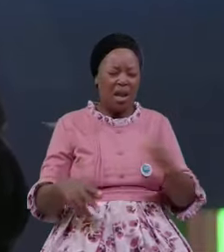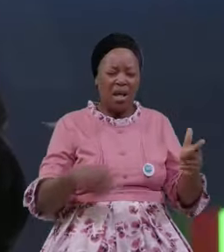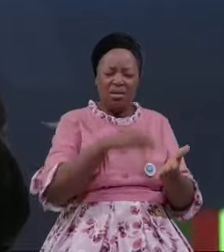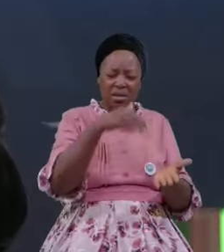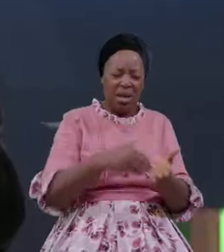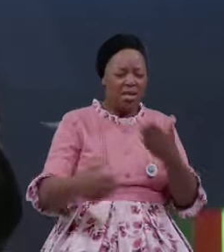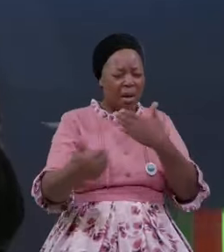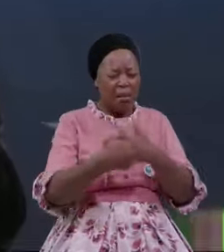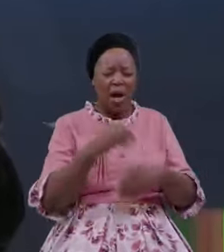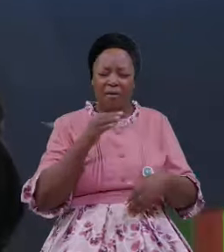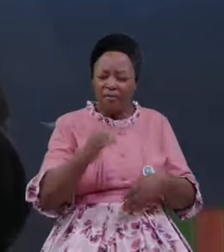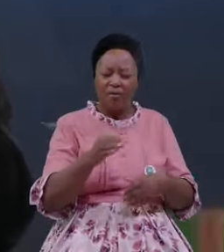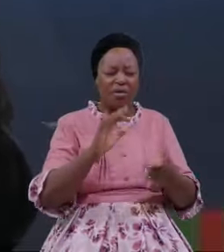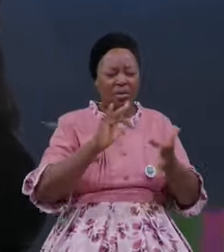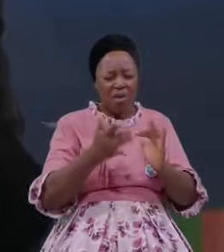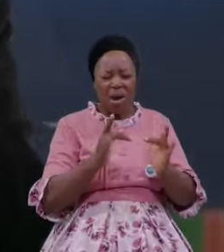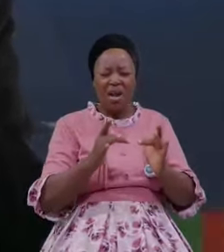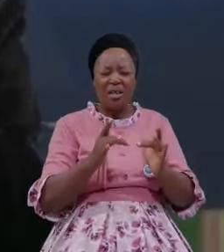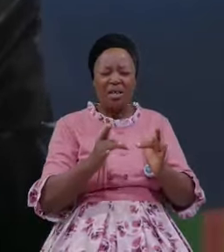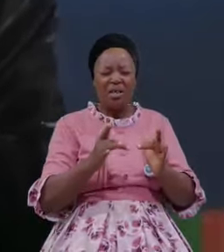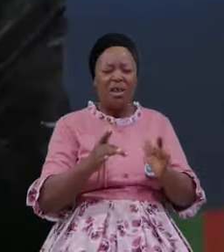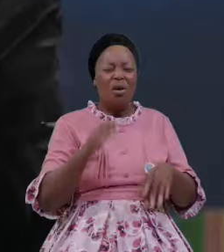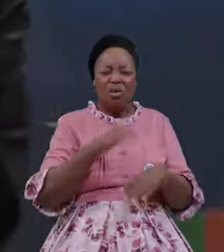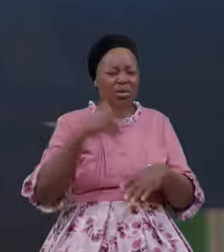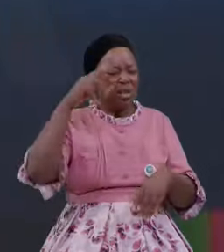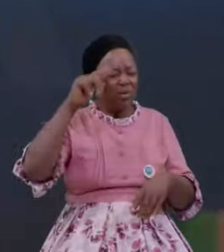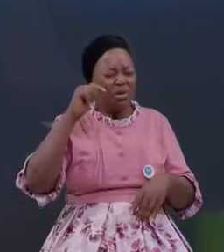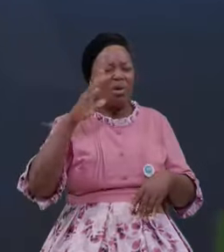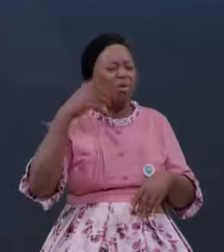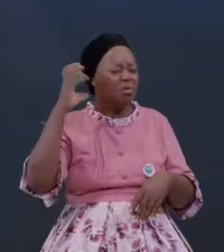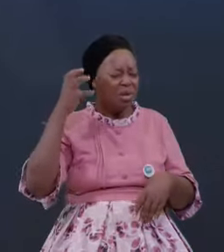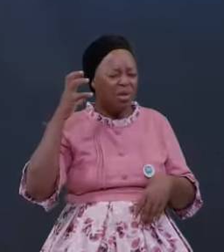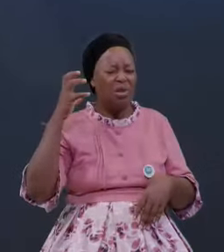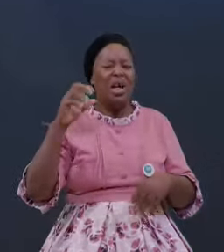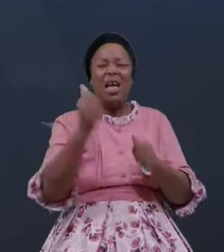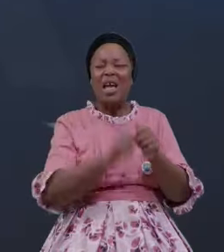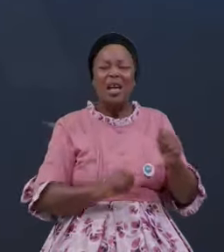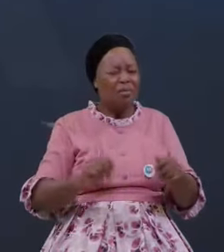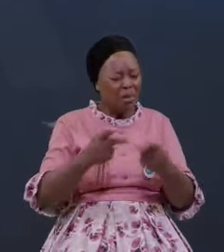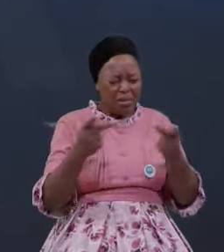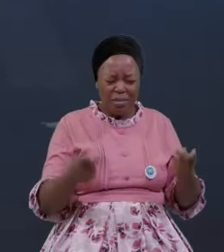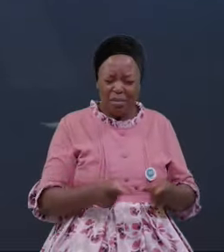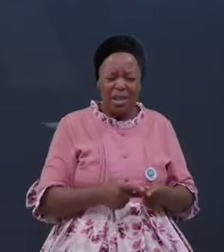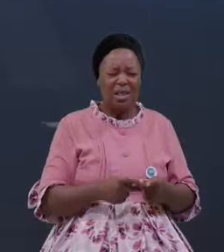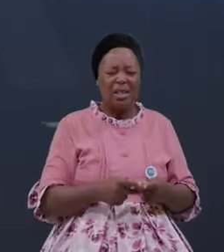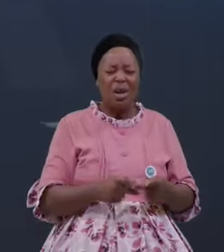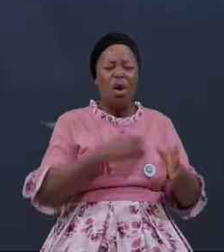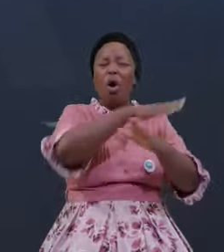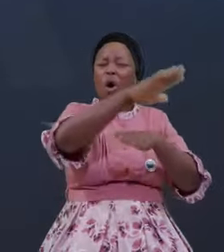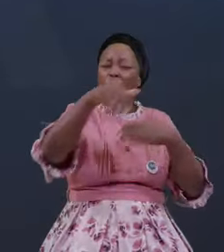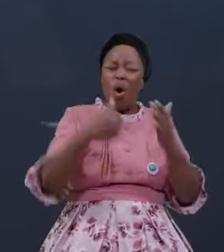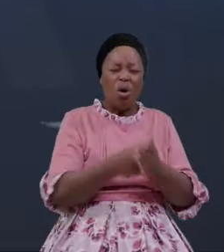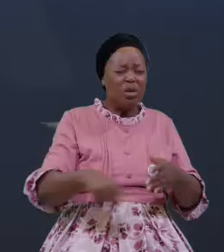front, online, over the television, over the radio, everywhere, all their